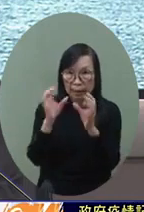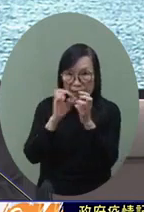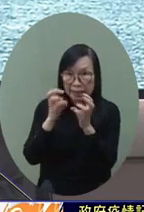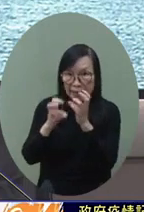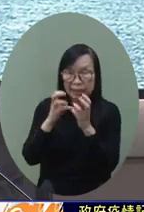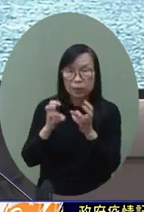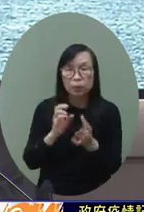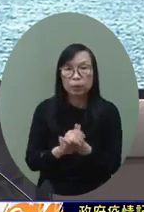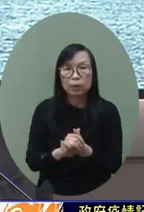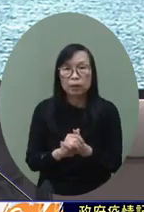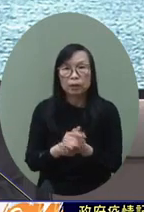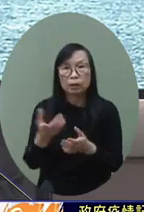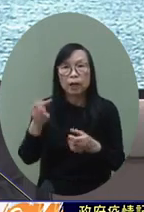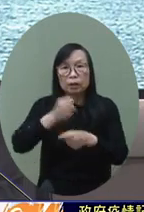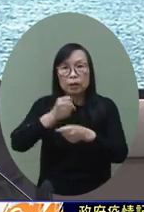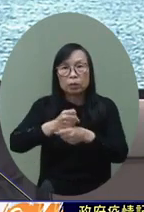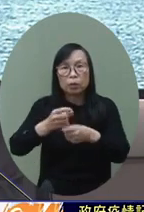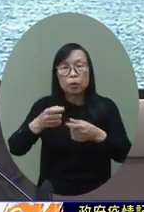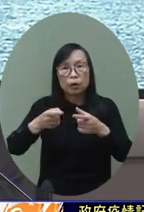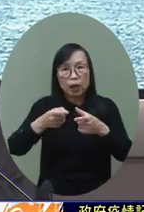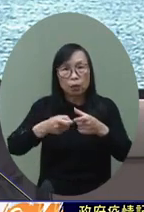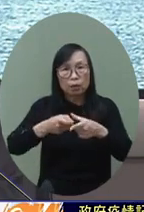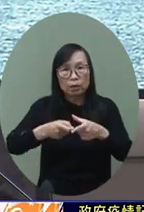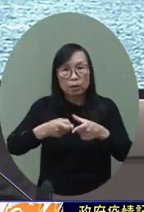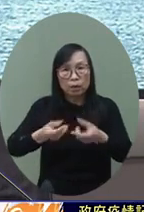manufacturer. And the other